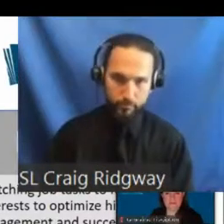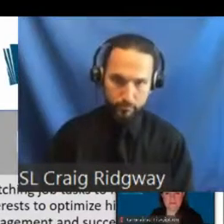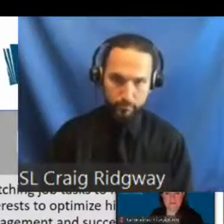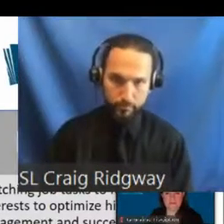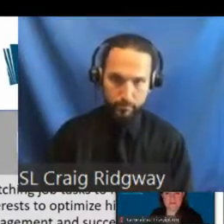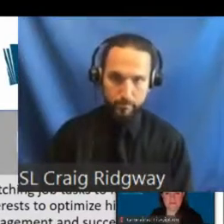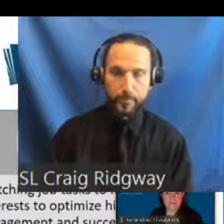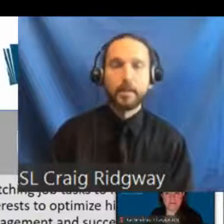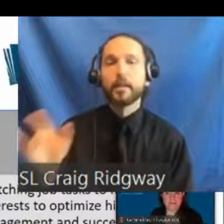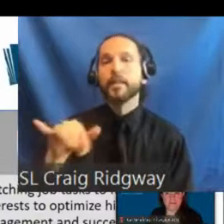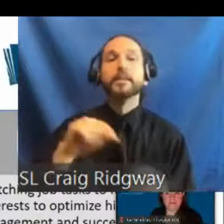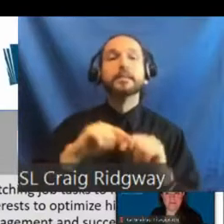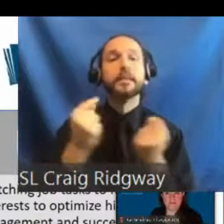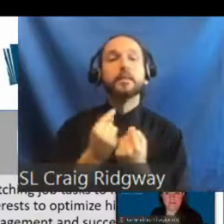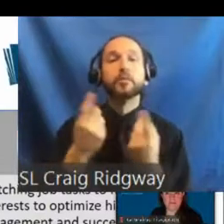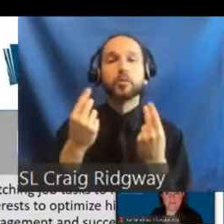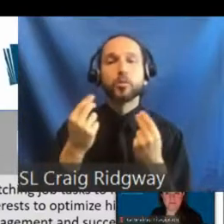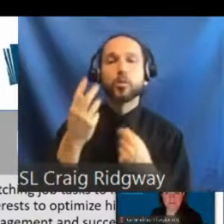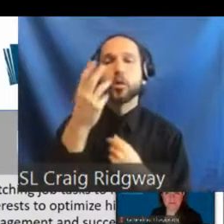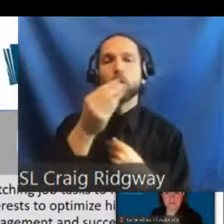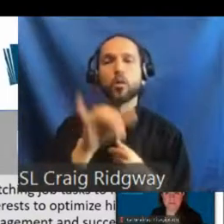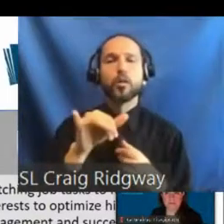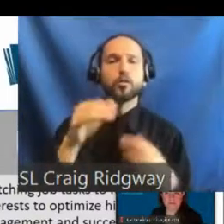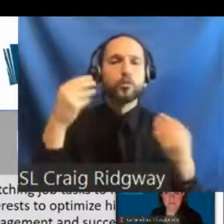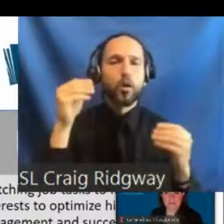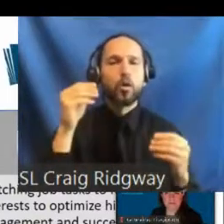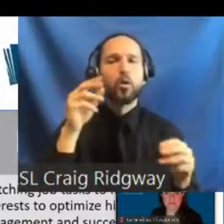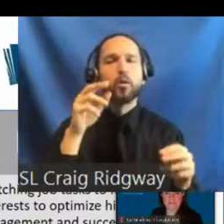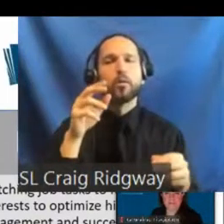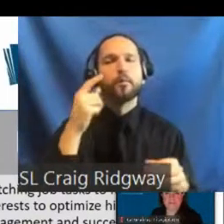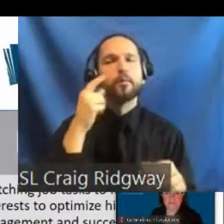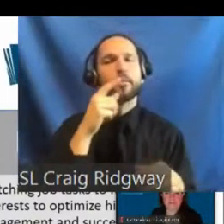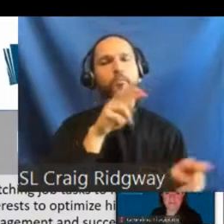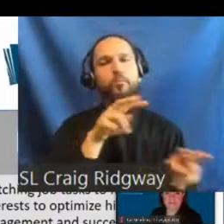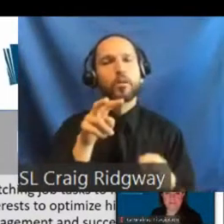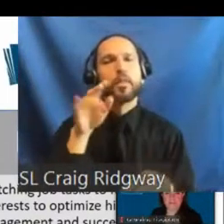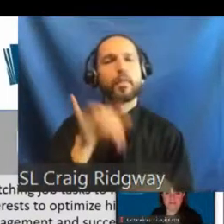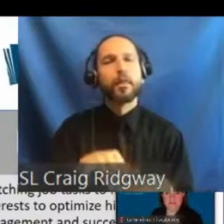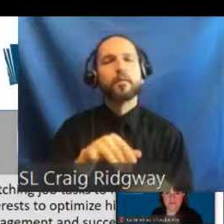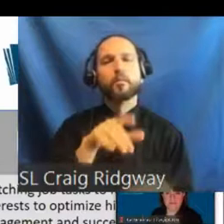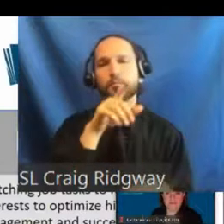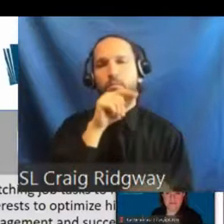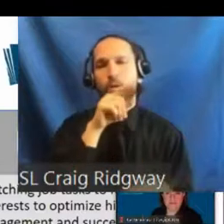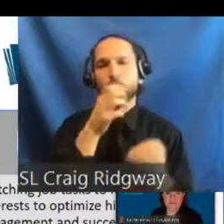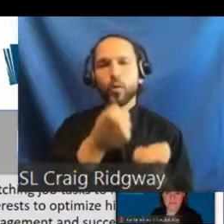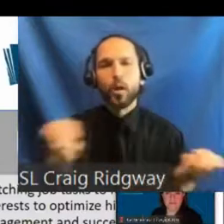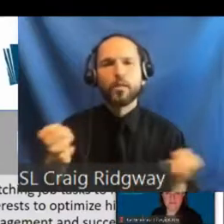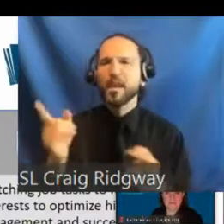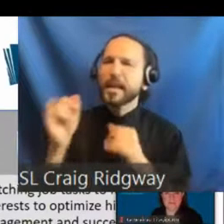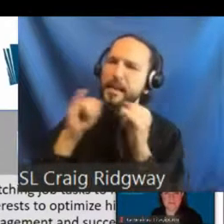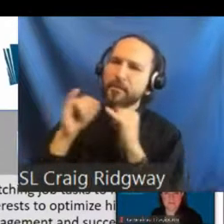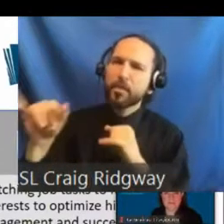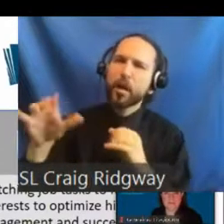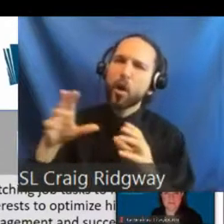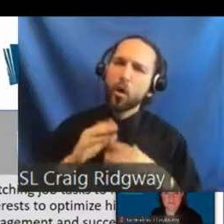The team first took Mike to a store that sells bird watching equipment to interview the owner about what it is like to work in